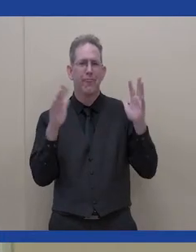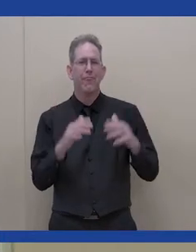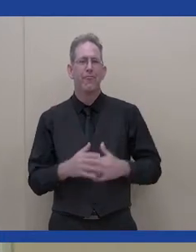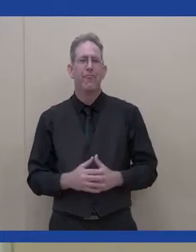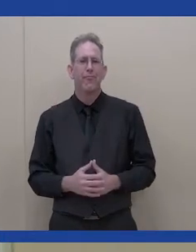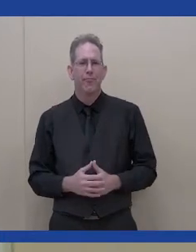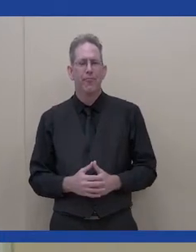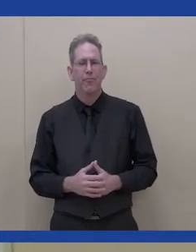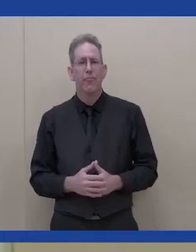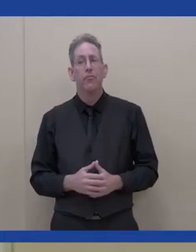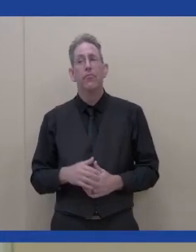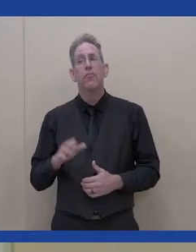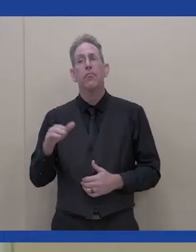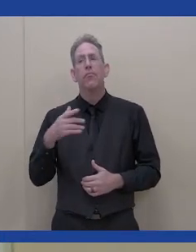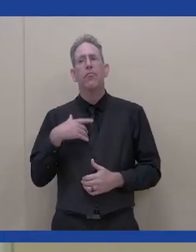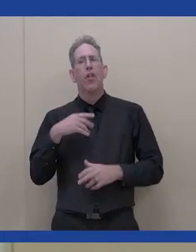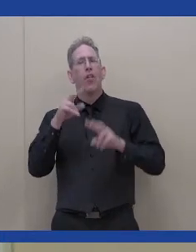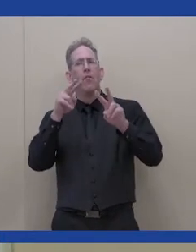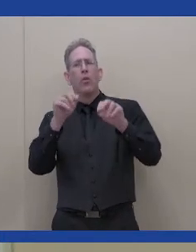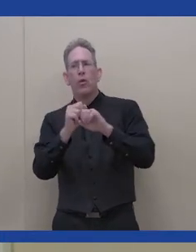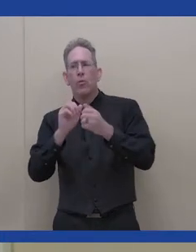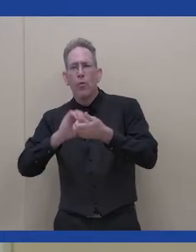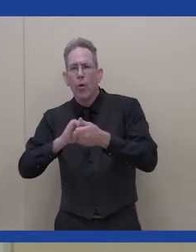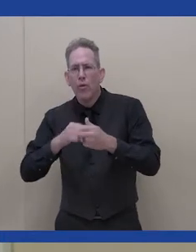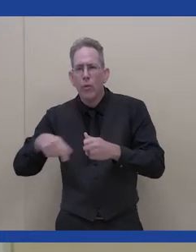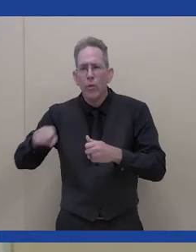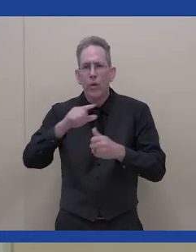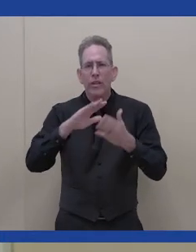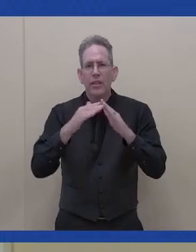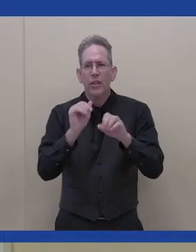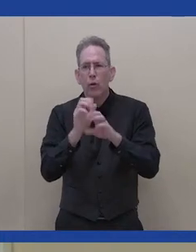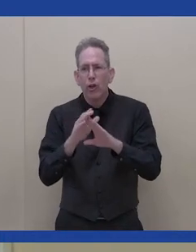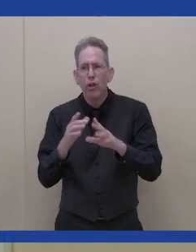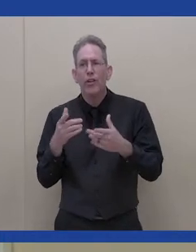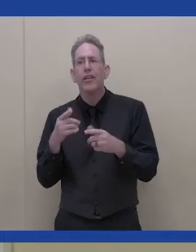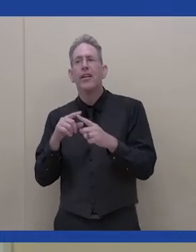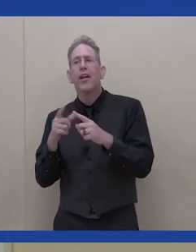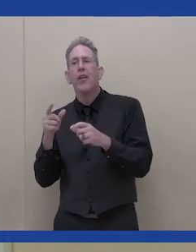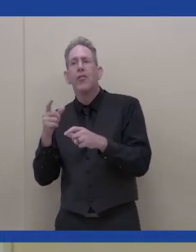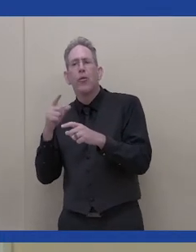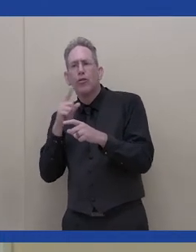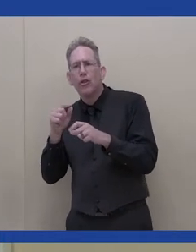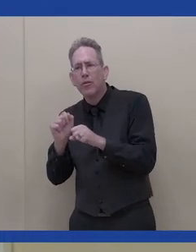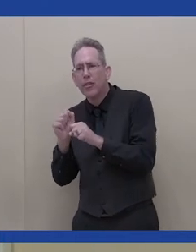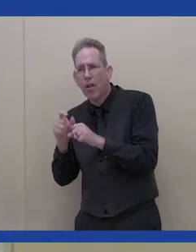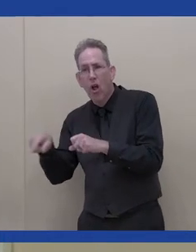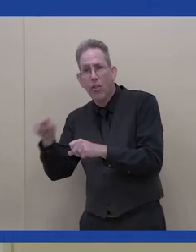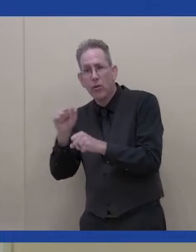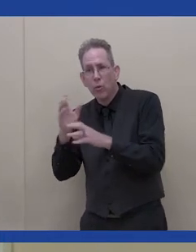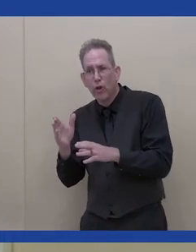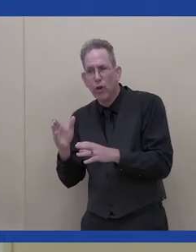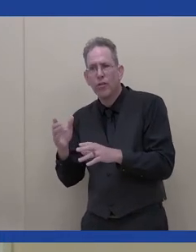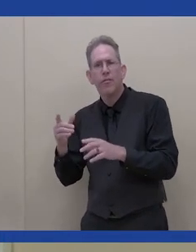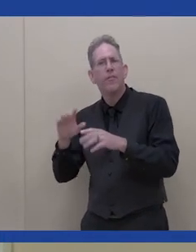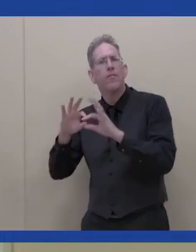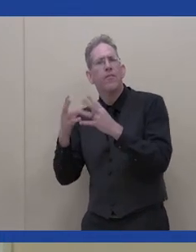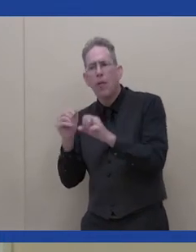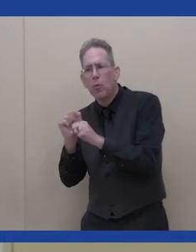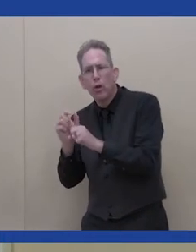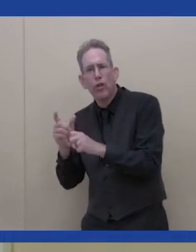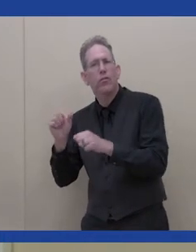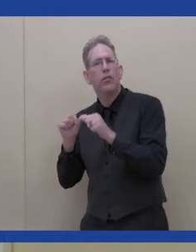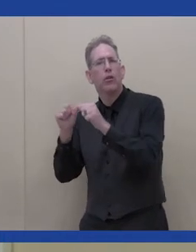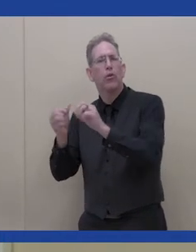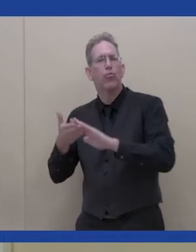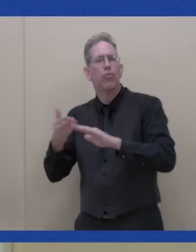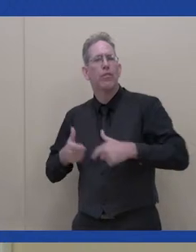I look forward to working with you and department leaders to create supportive and sustainable work environments. I'm eager to get to work alongside each of